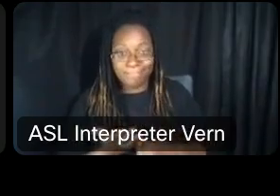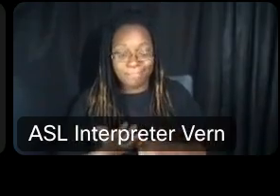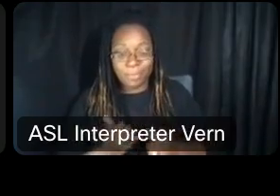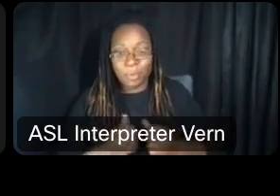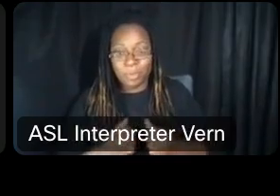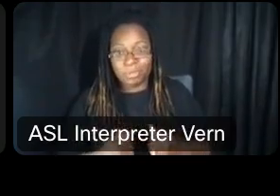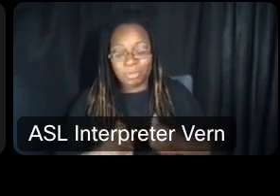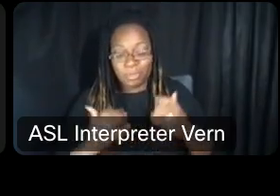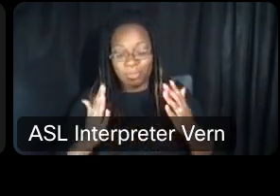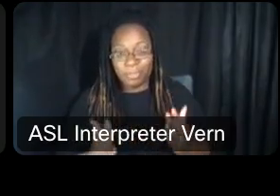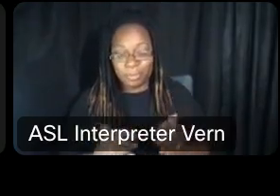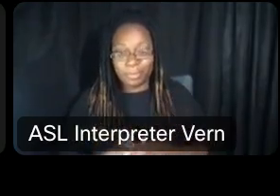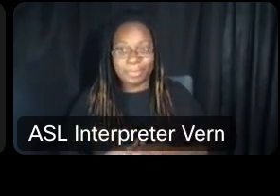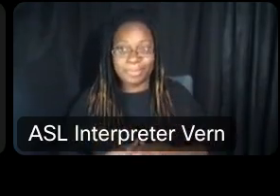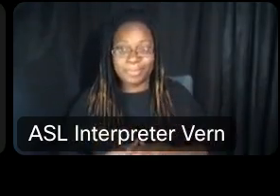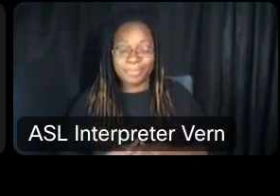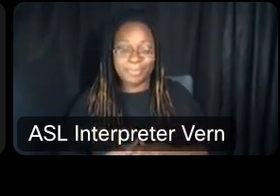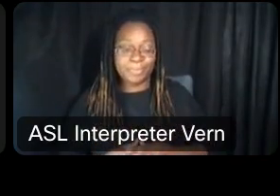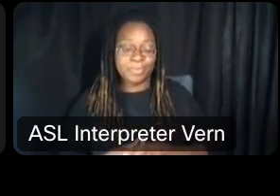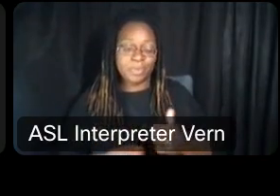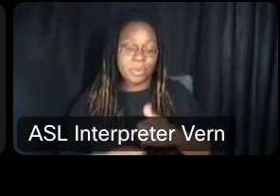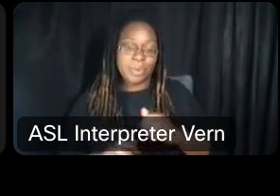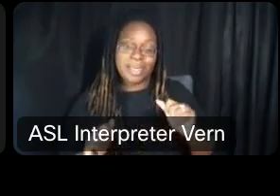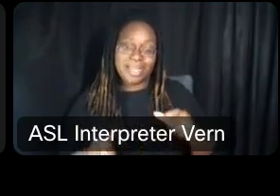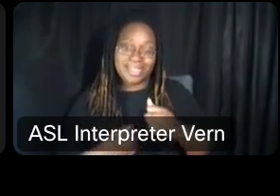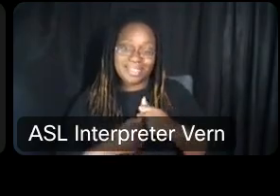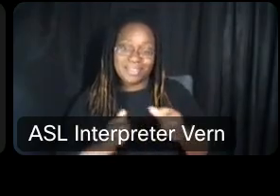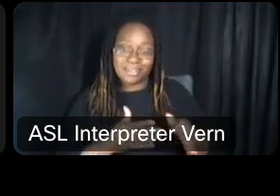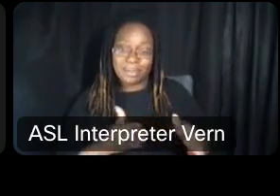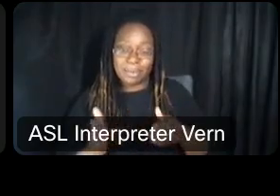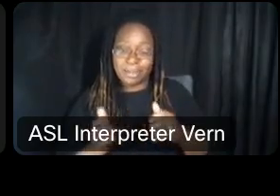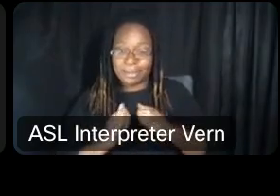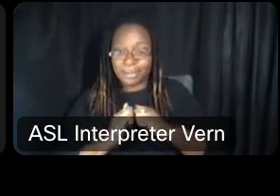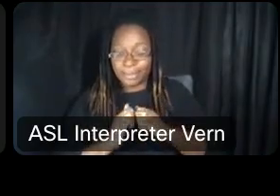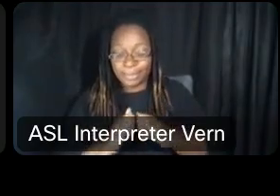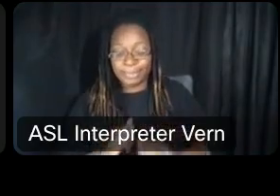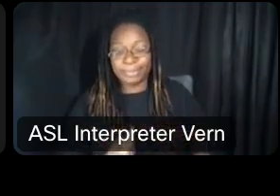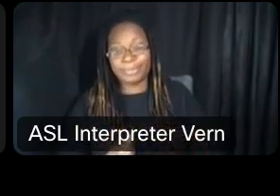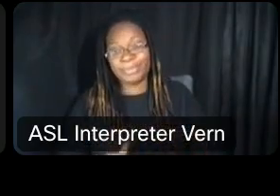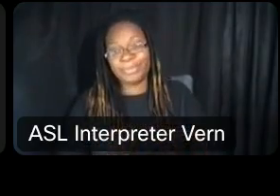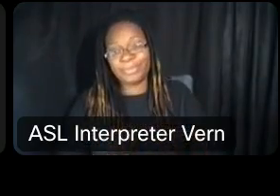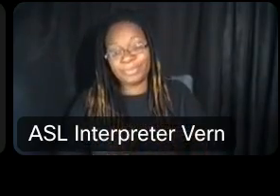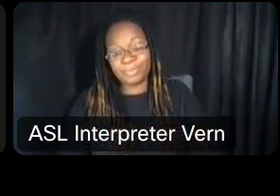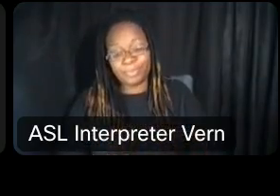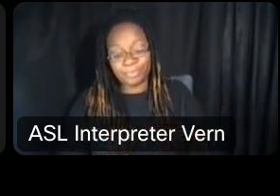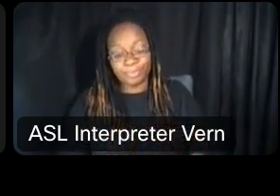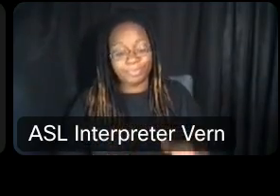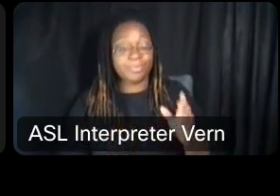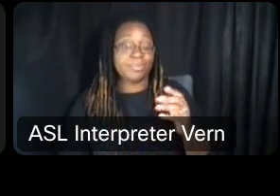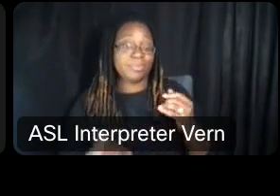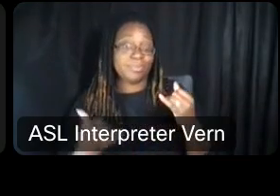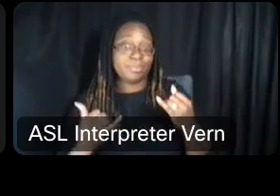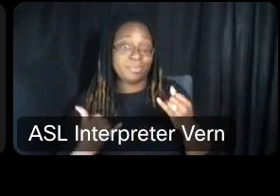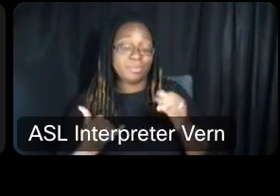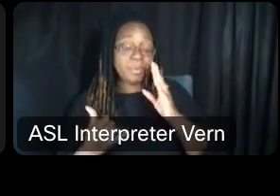survivors so that we can safety plan together around these pieces. And in this way, it would